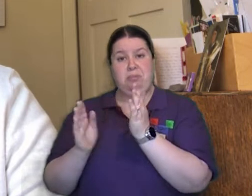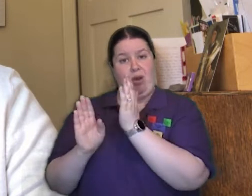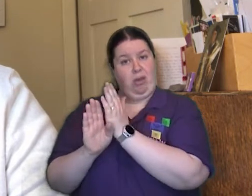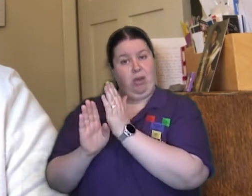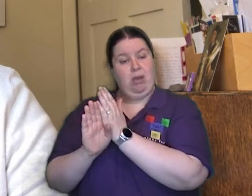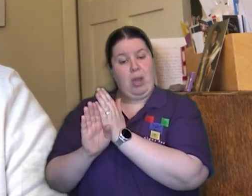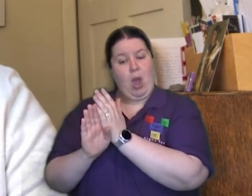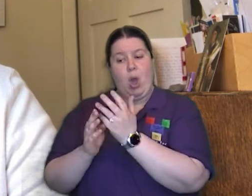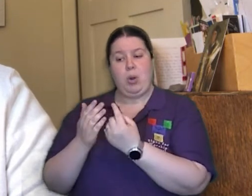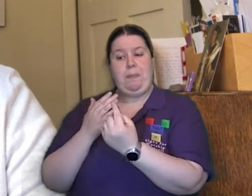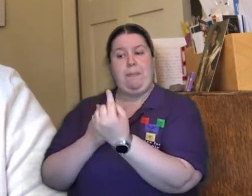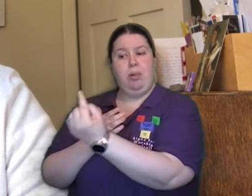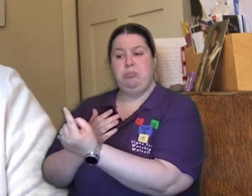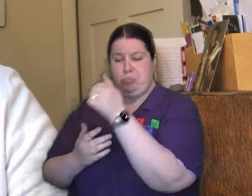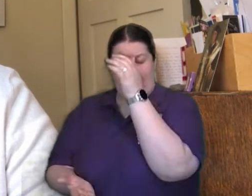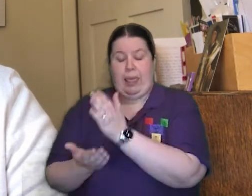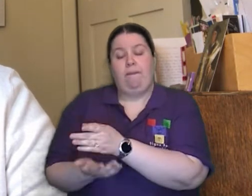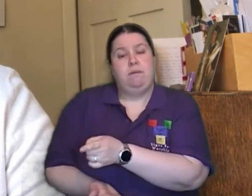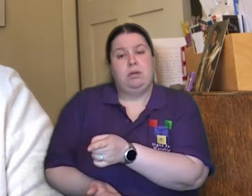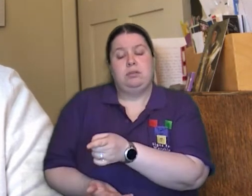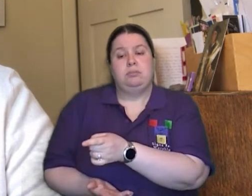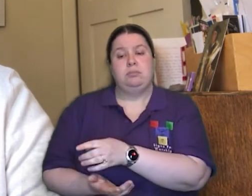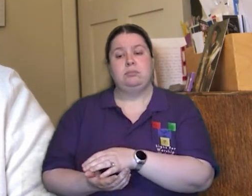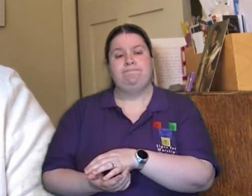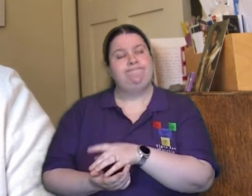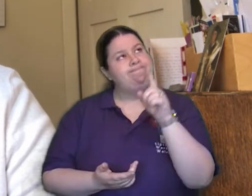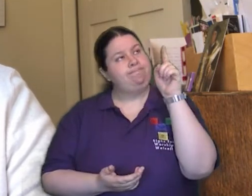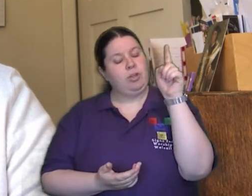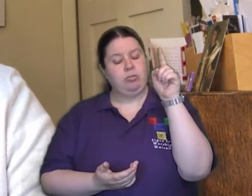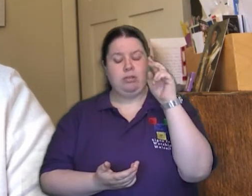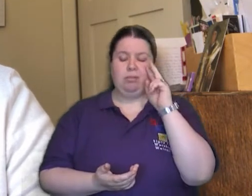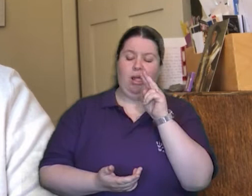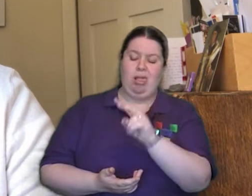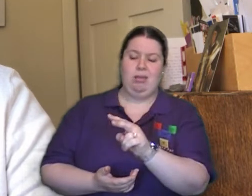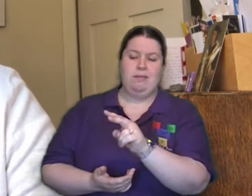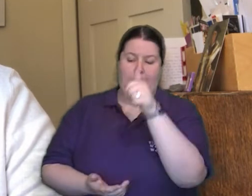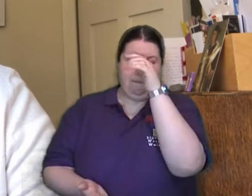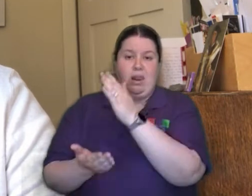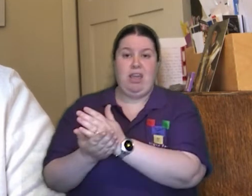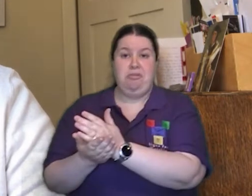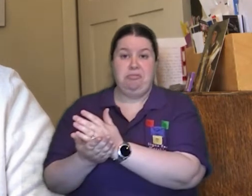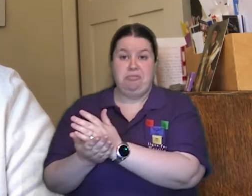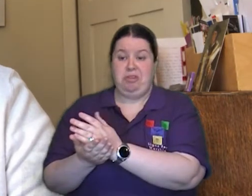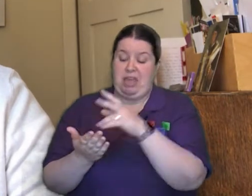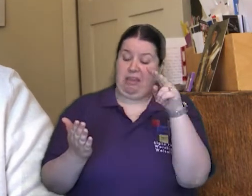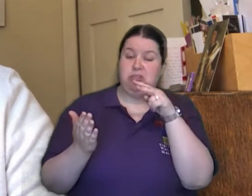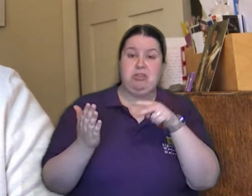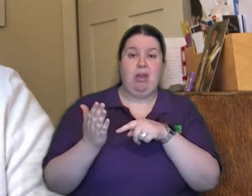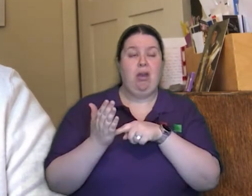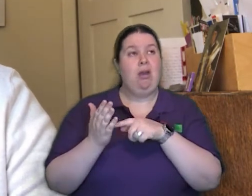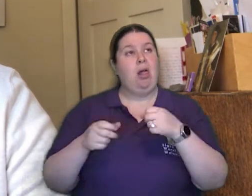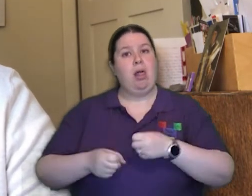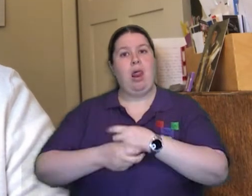our gospel is veiled, it is veiled to those who are perishing. The God of this age has blinded the minds of